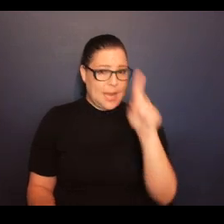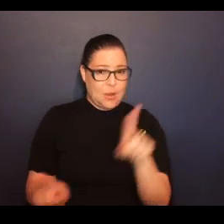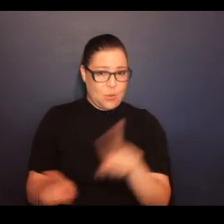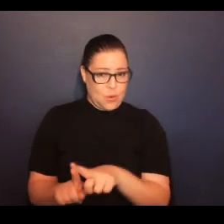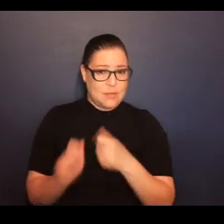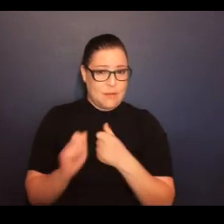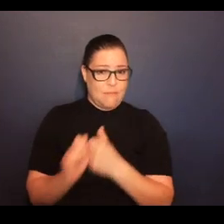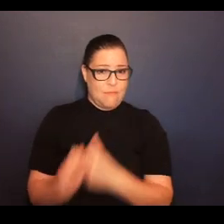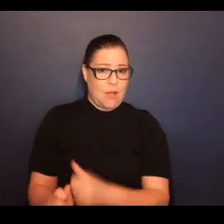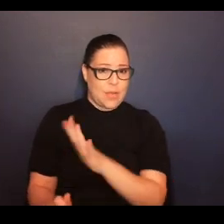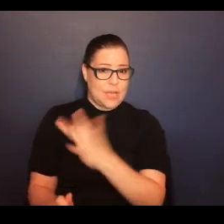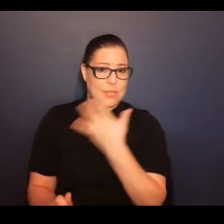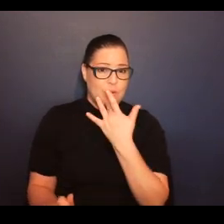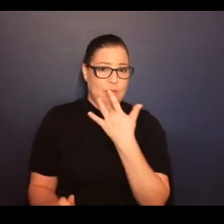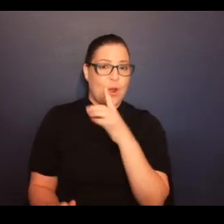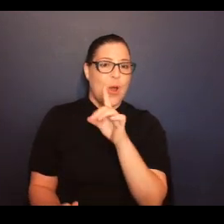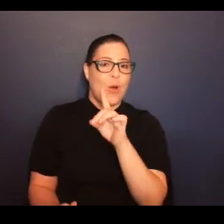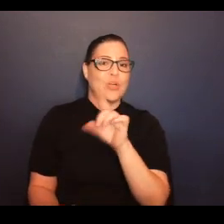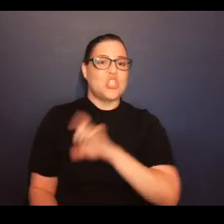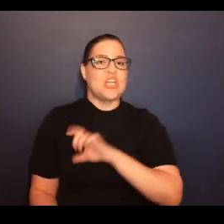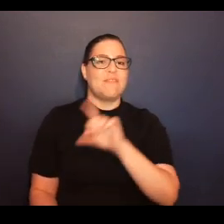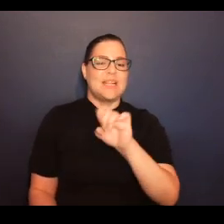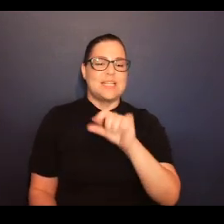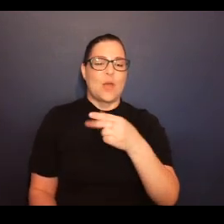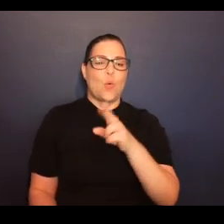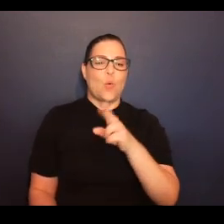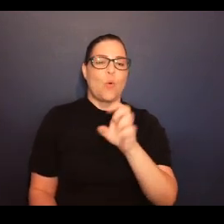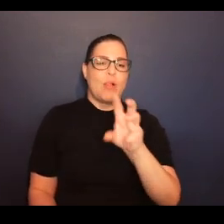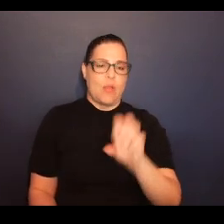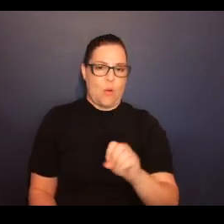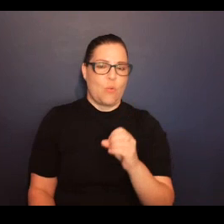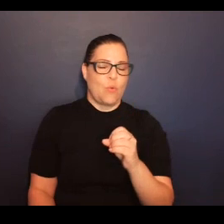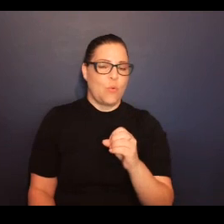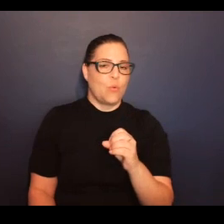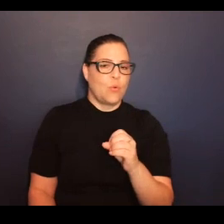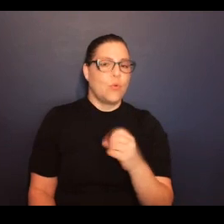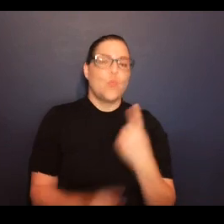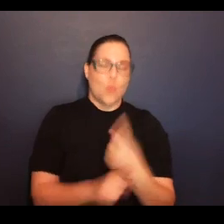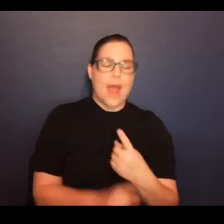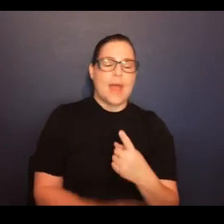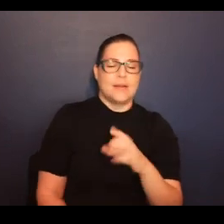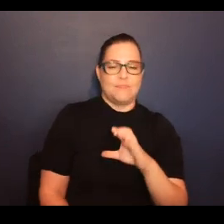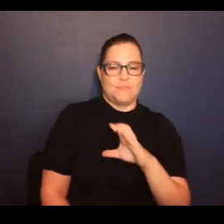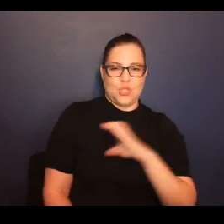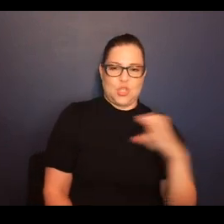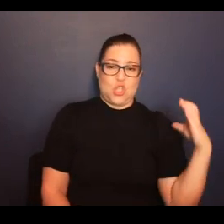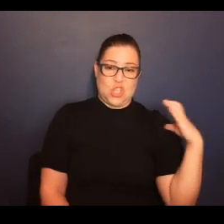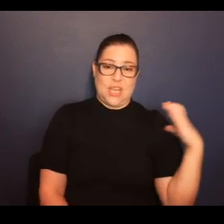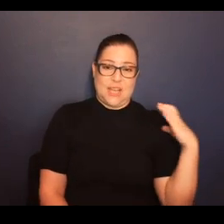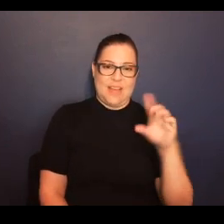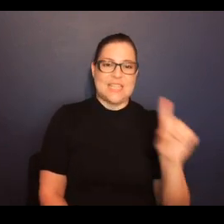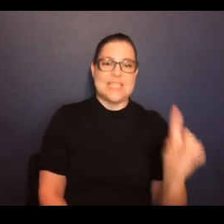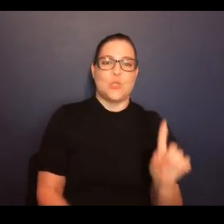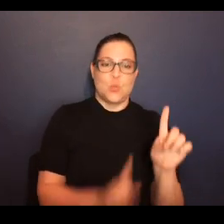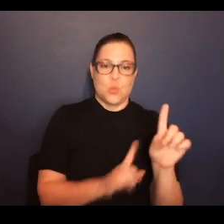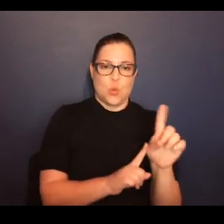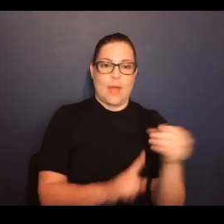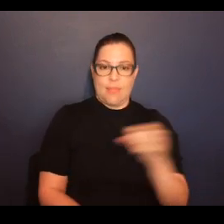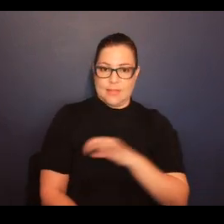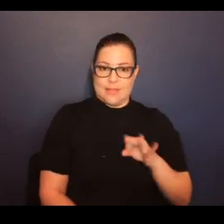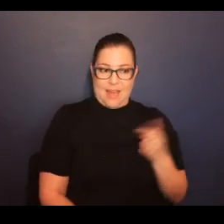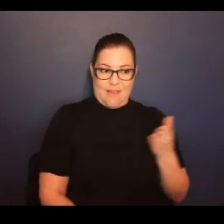of the police department as of right now. Yes, Chief DiGiulio and staff at the police